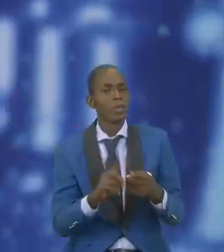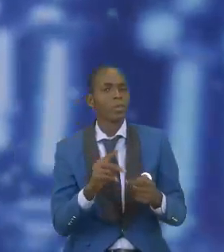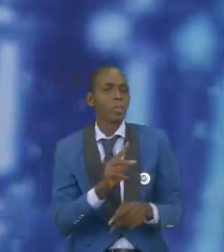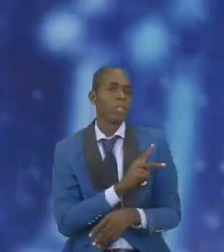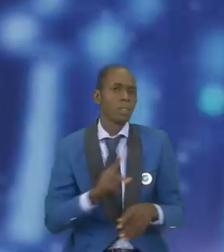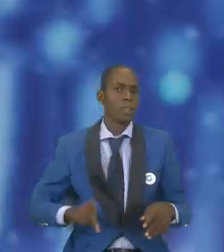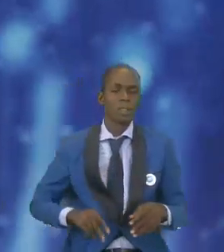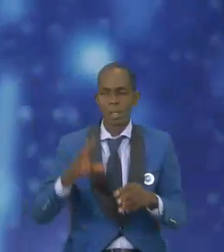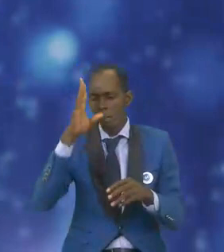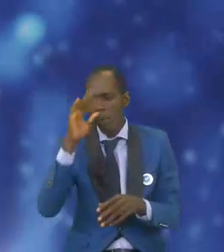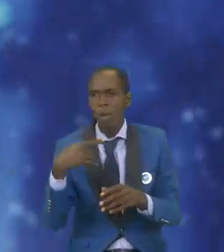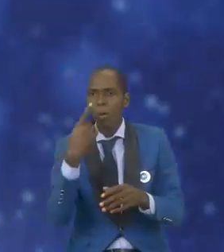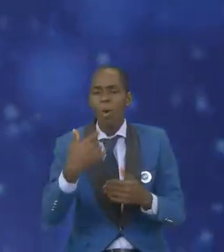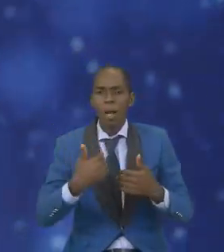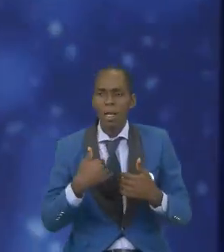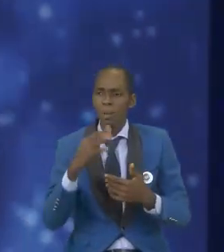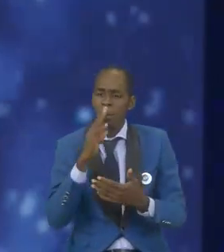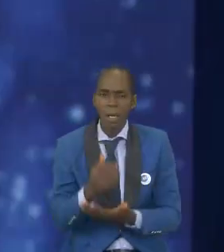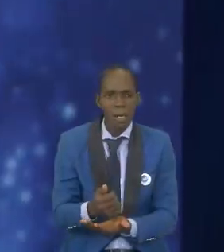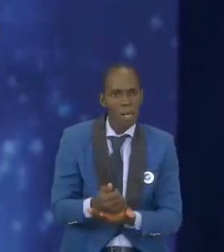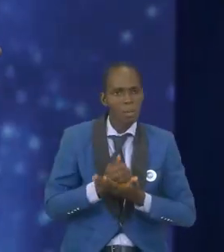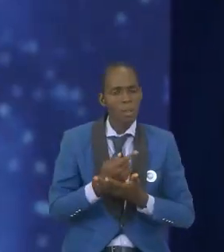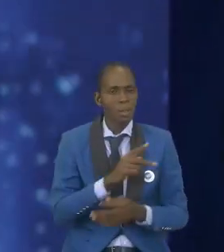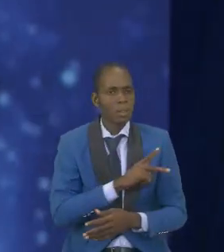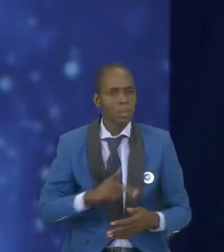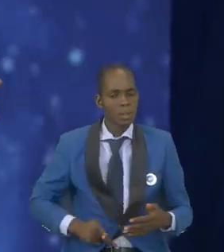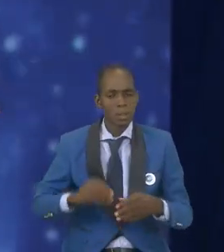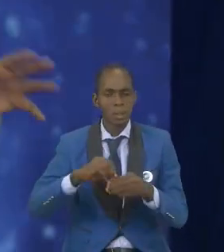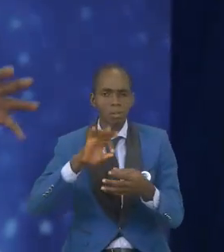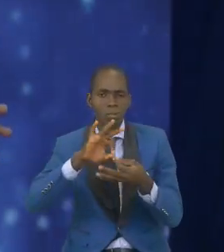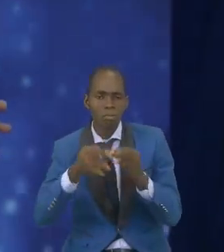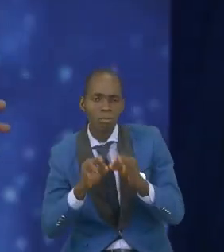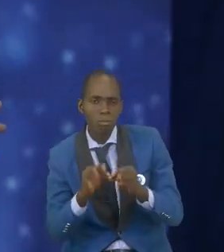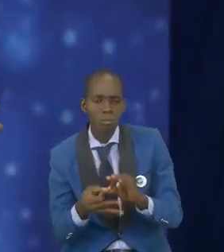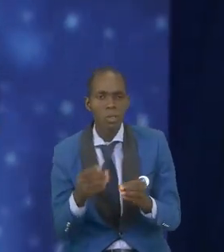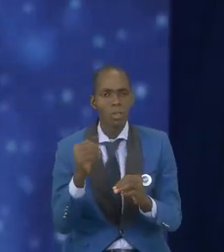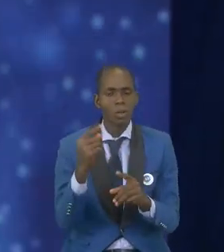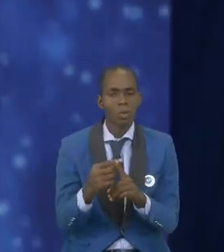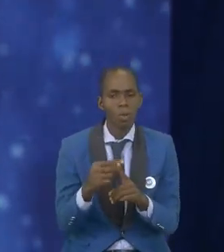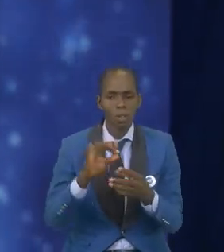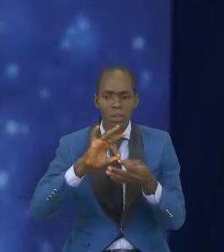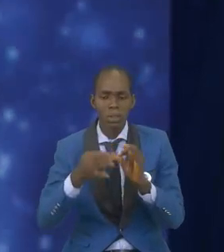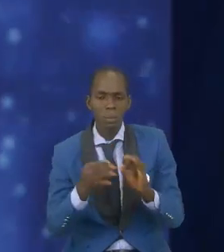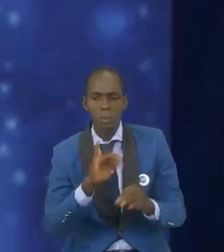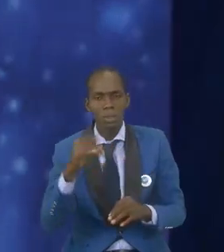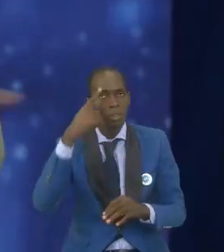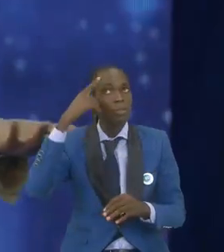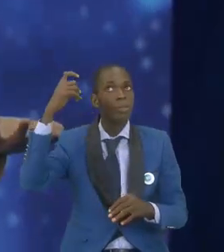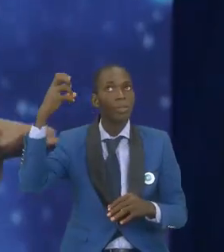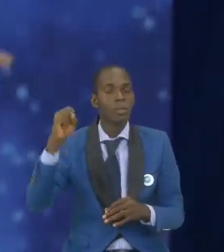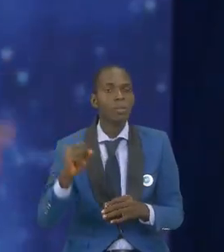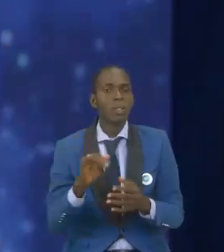instrumental in interpreting the word, interpreting the dream,